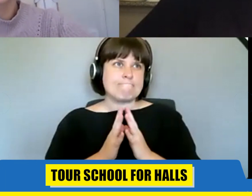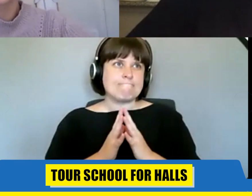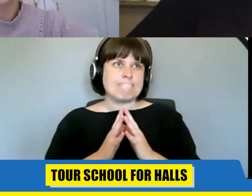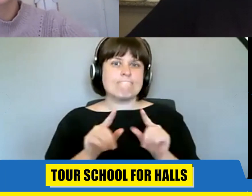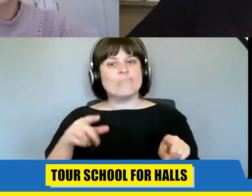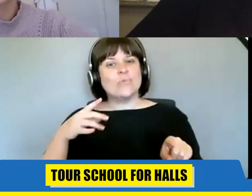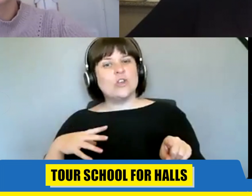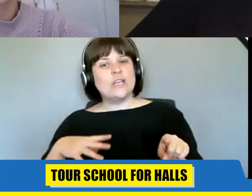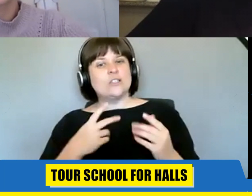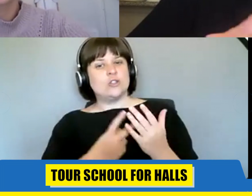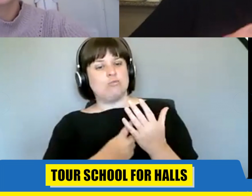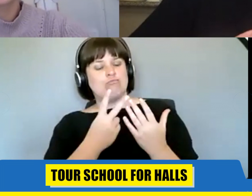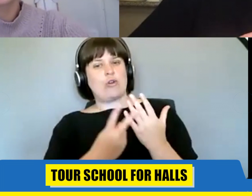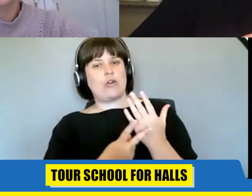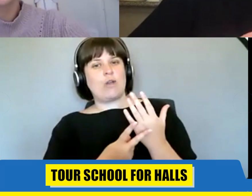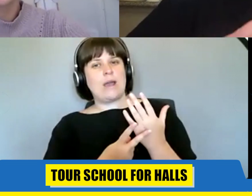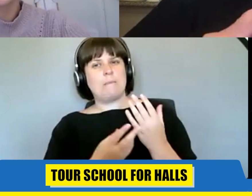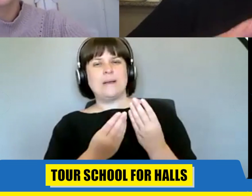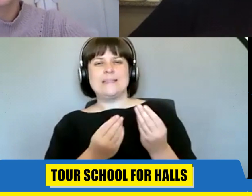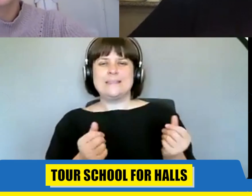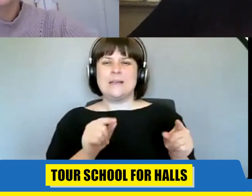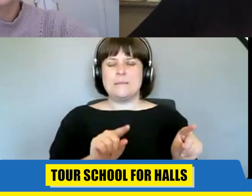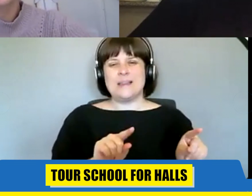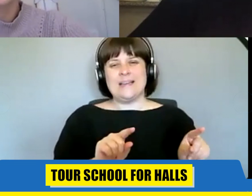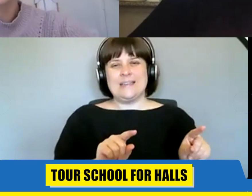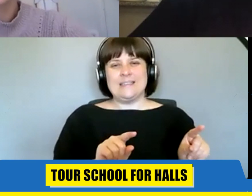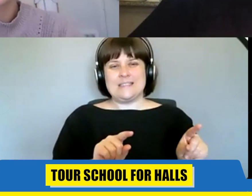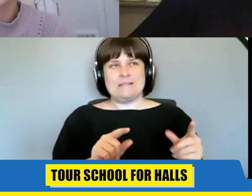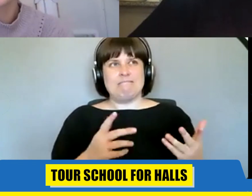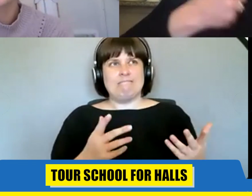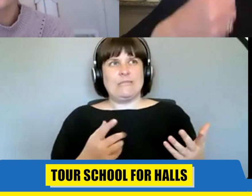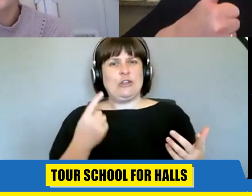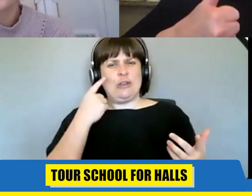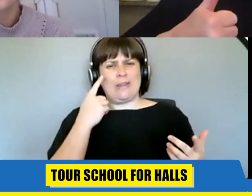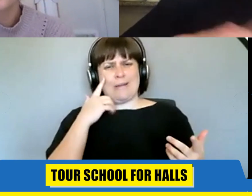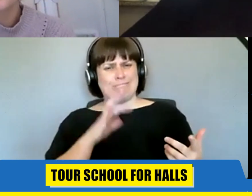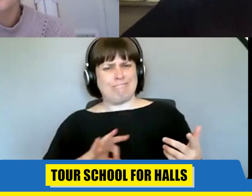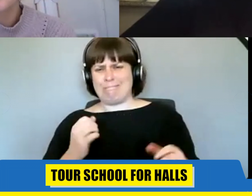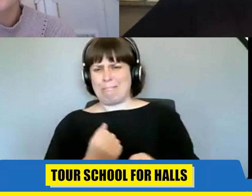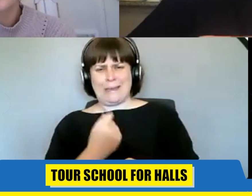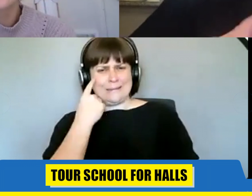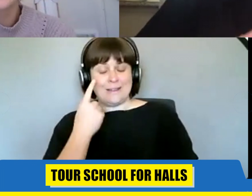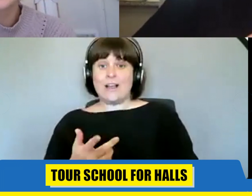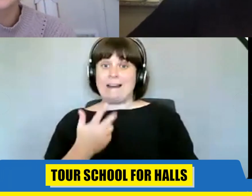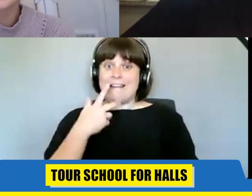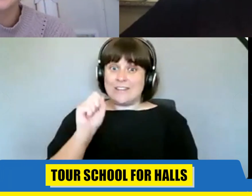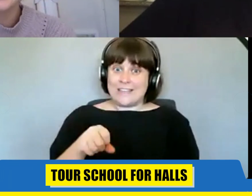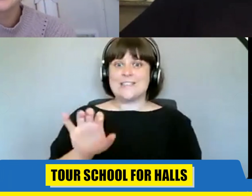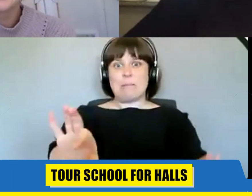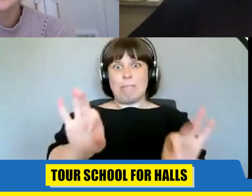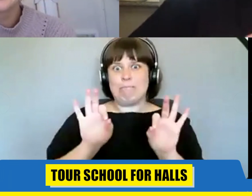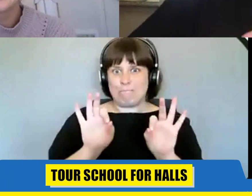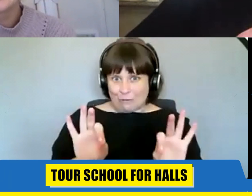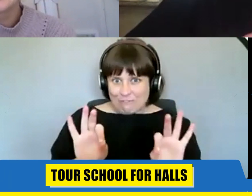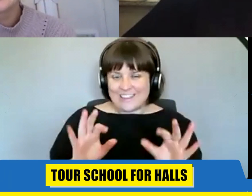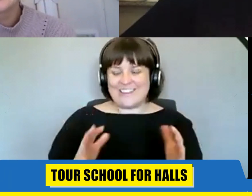to program. Some of these might sound like absolute common sense to you, and if they do, That's really good, by the way.